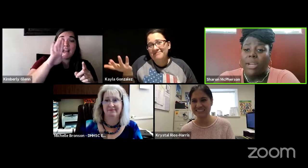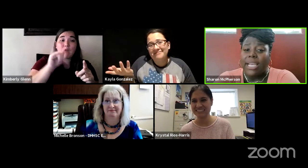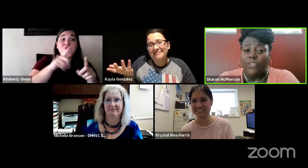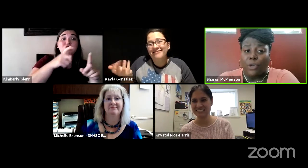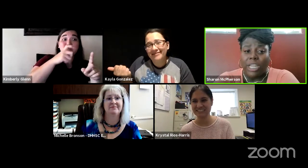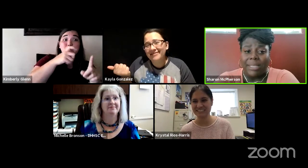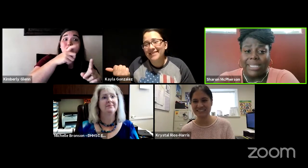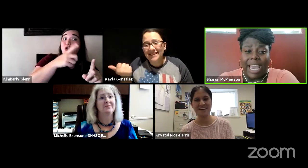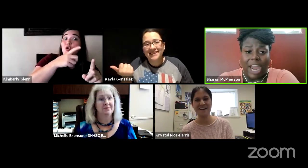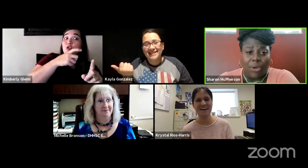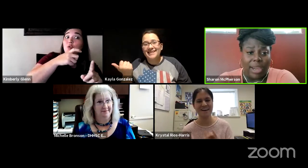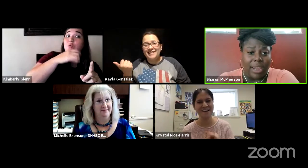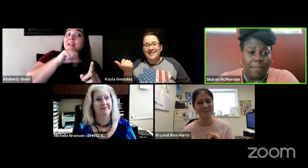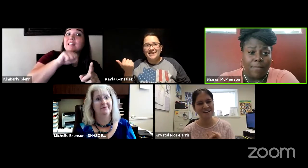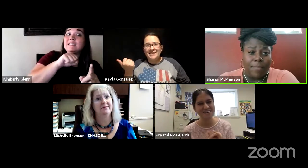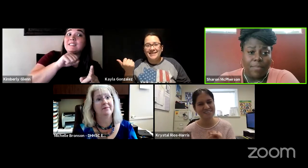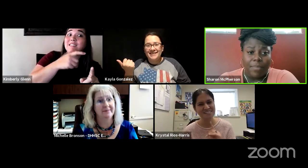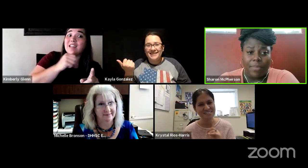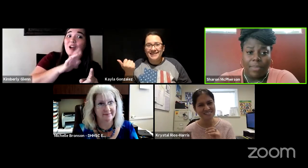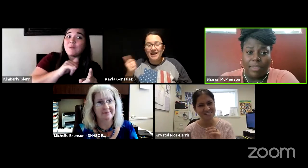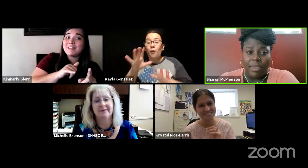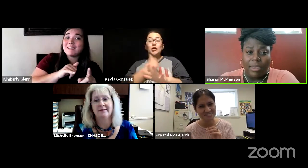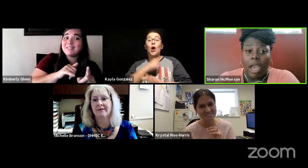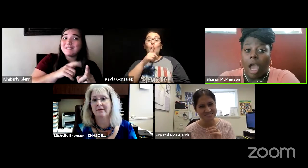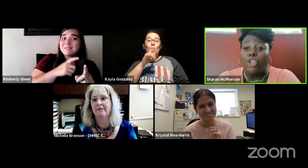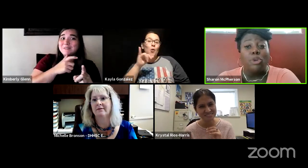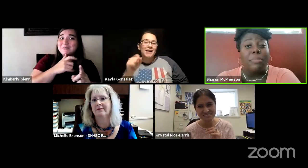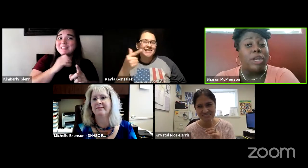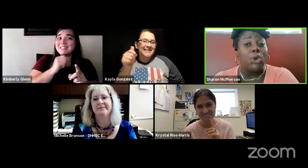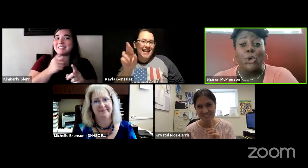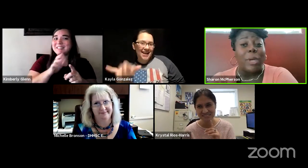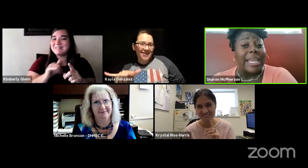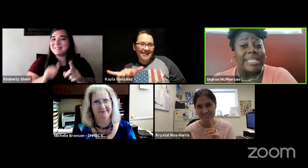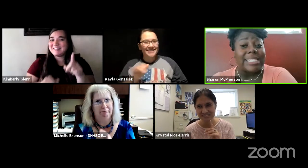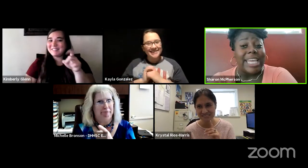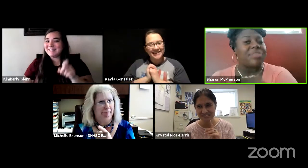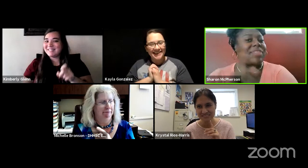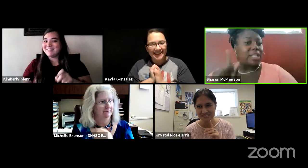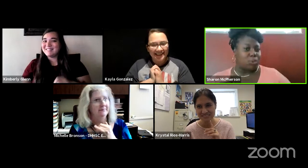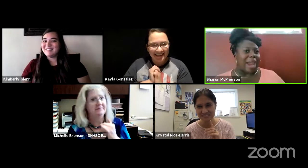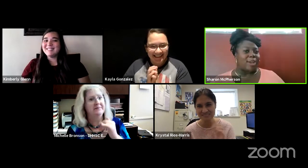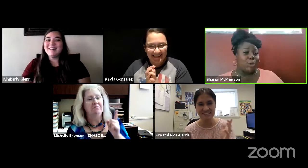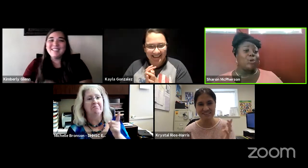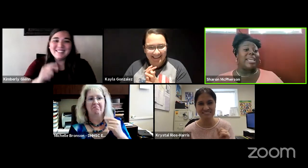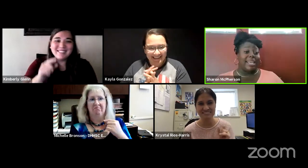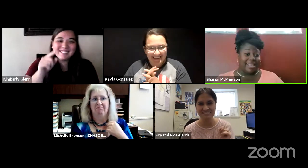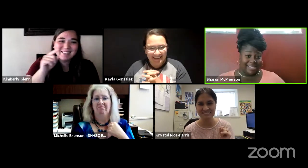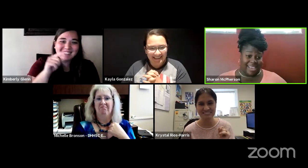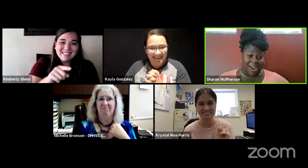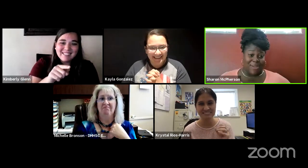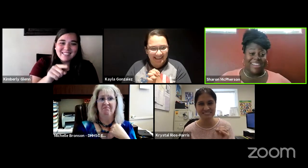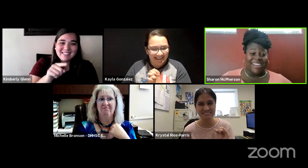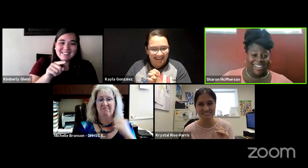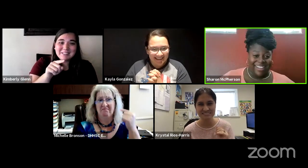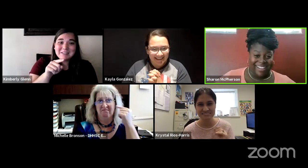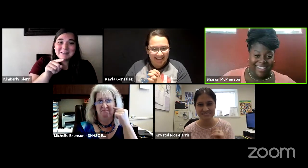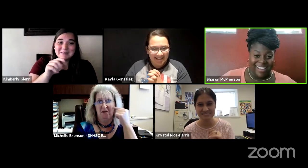I'm going to guess the first name is Gary. Do you mean who is Gary? That's right. Who is